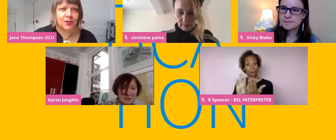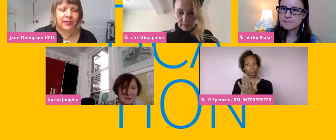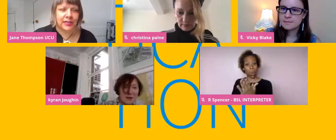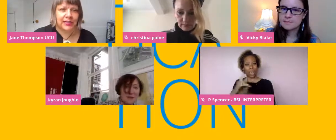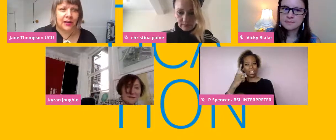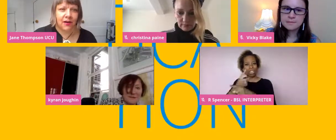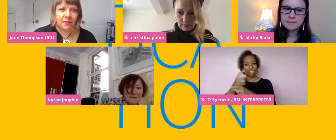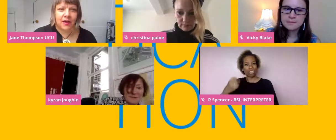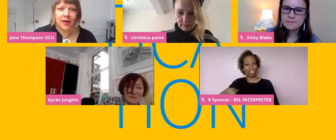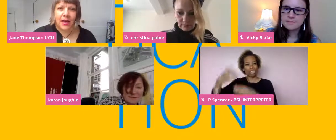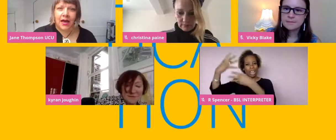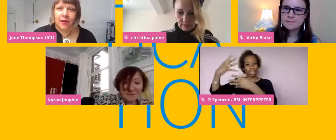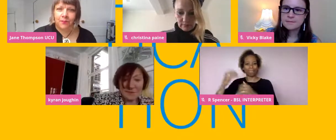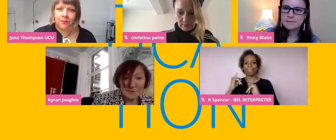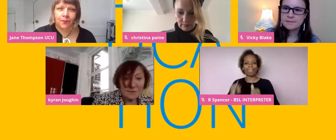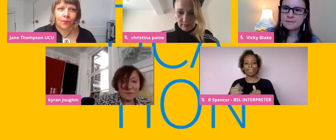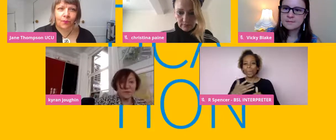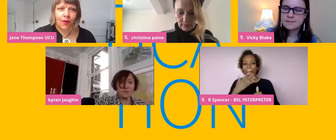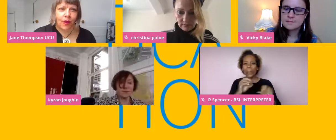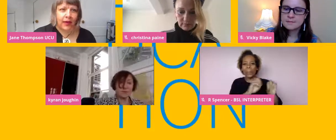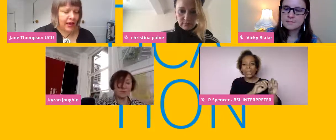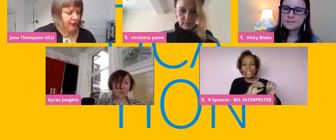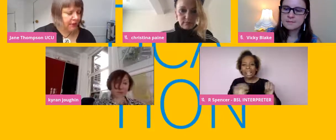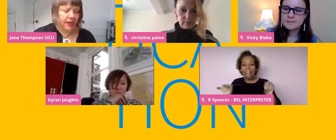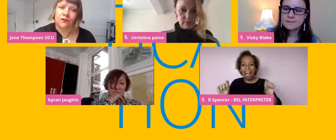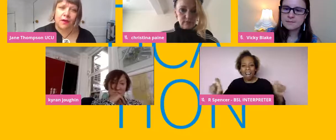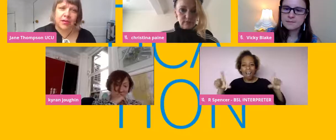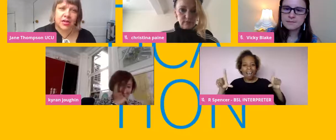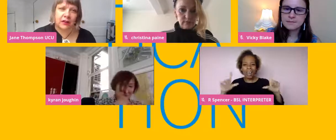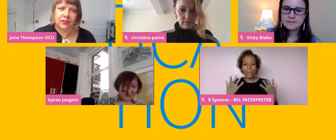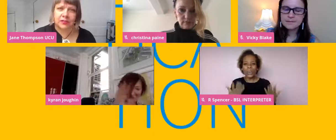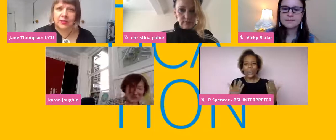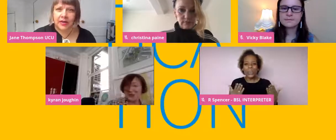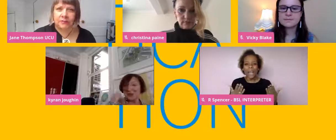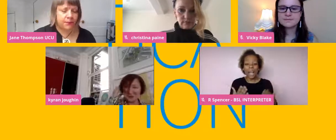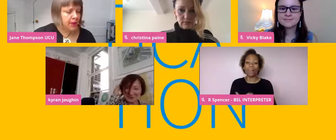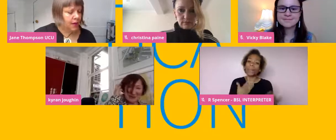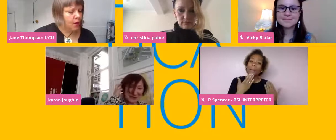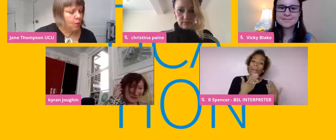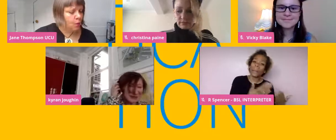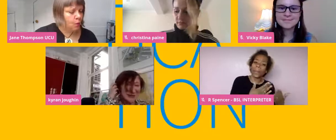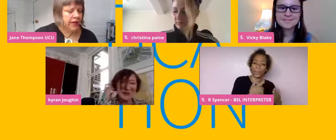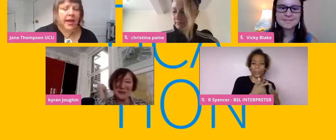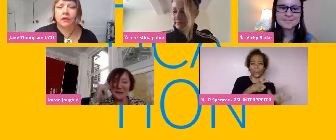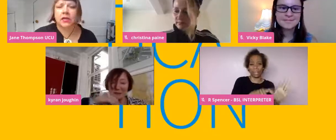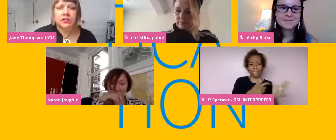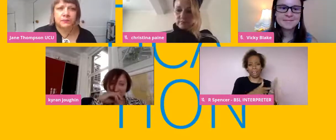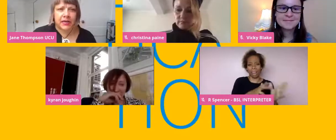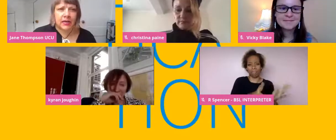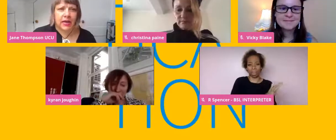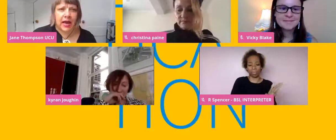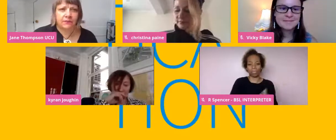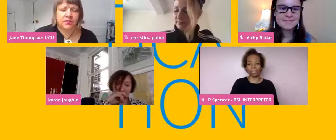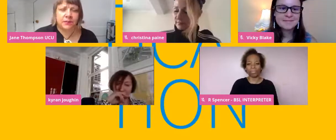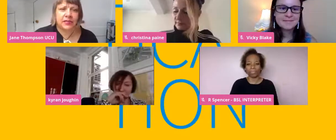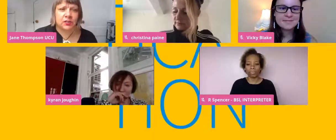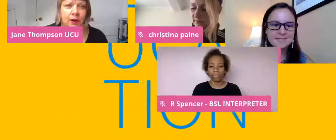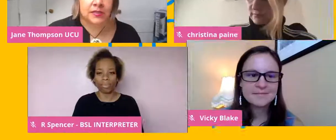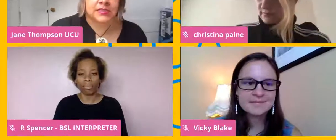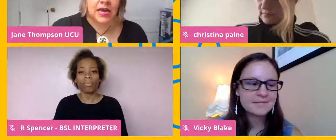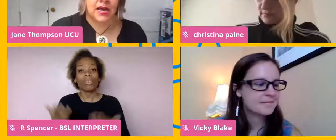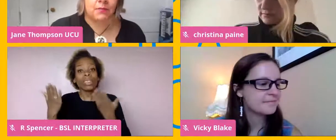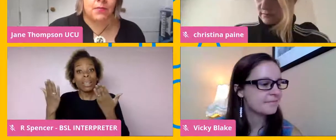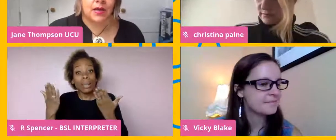there. Yeah. Apologies we couldn't get up on the screen in time. Okay, thank you very much, Karen. We're now